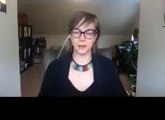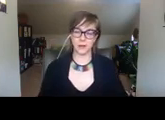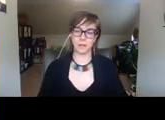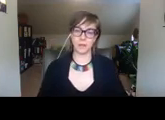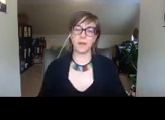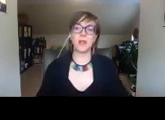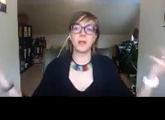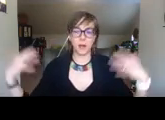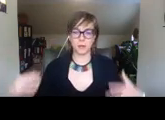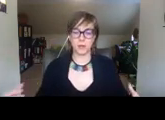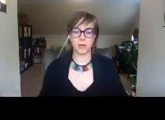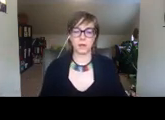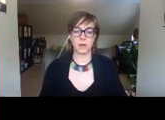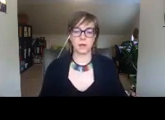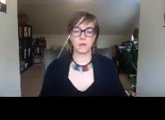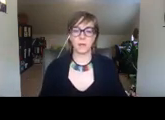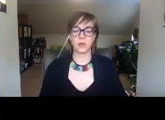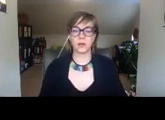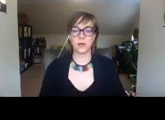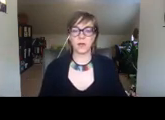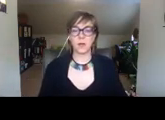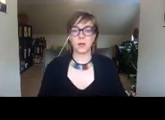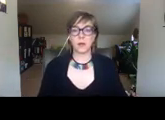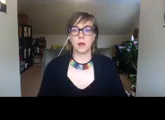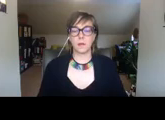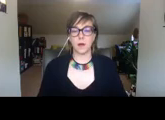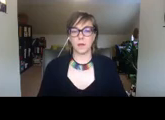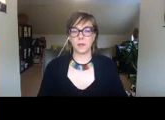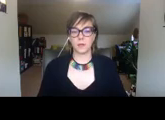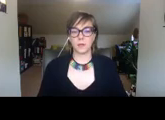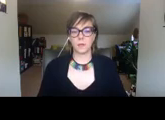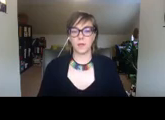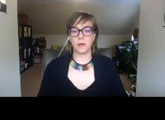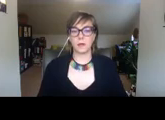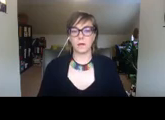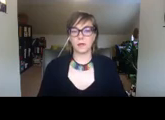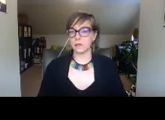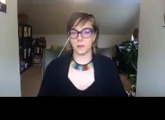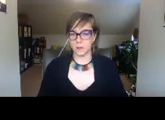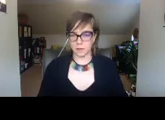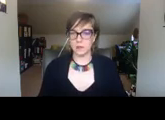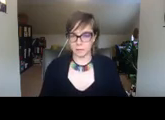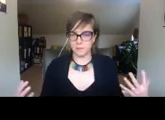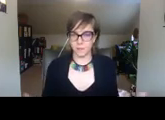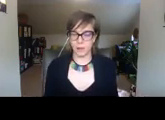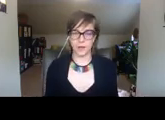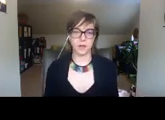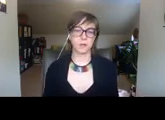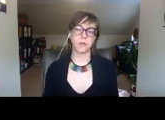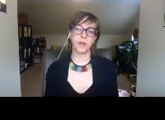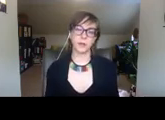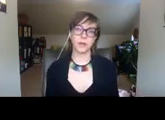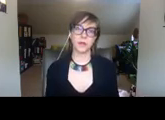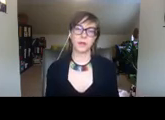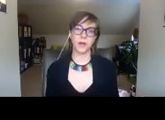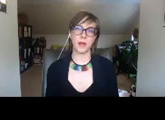not have any outside information coming to you, then this is something that's affecting you.